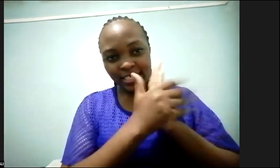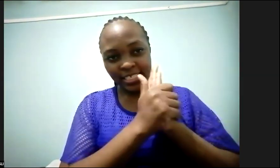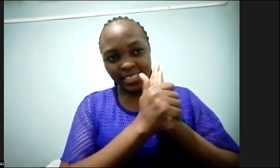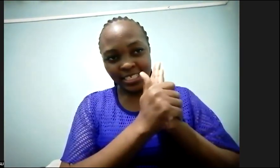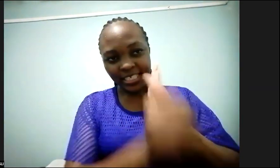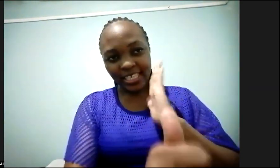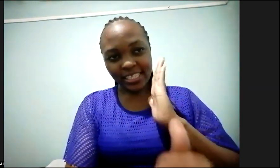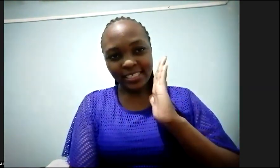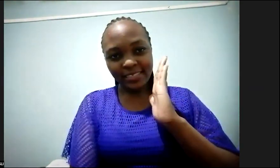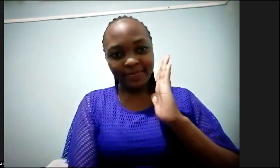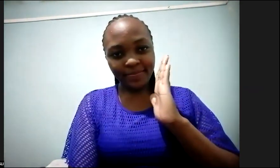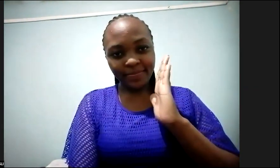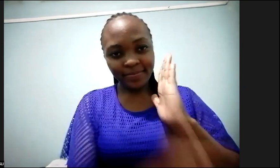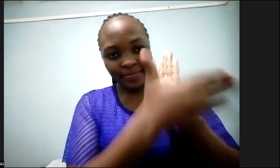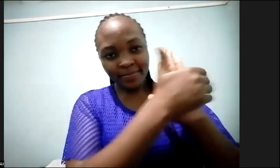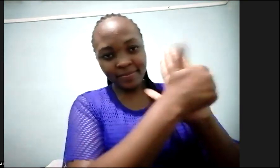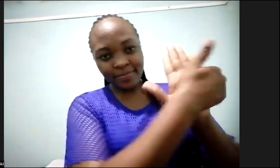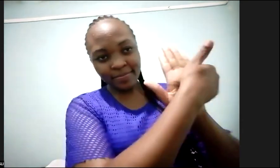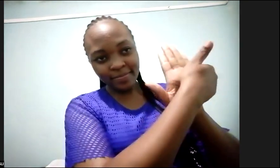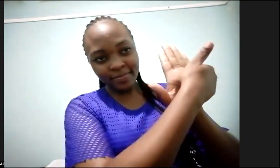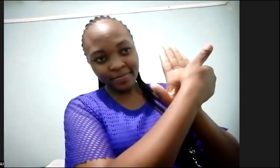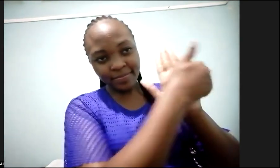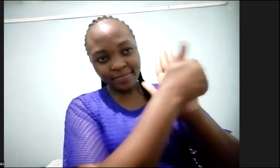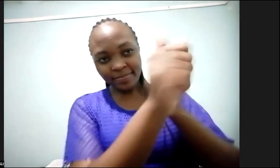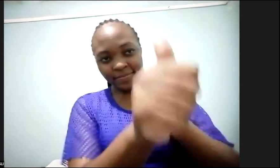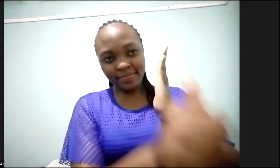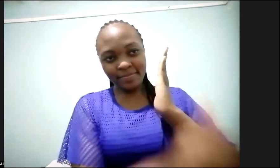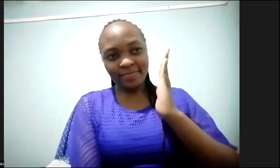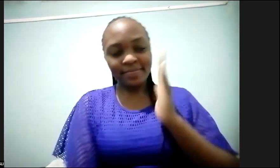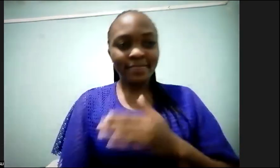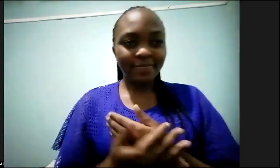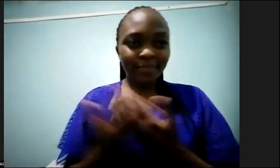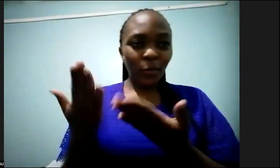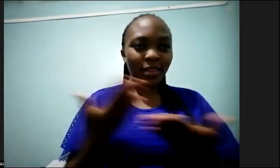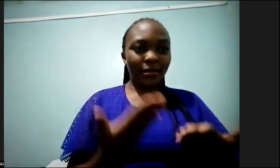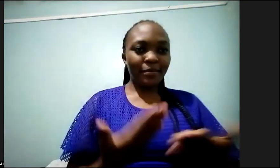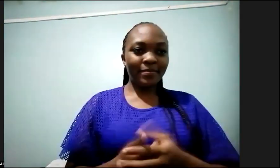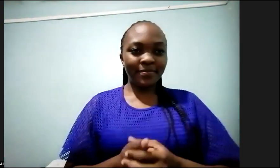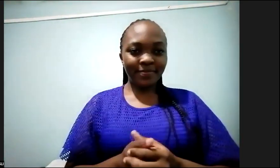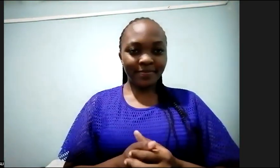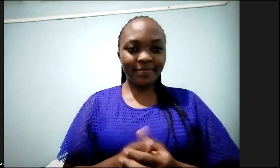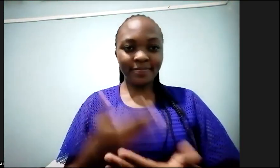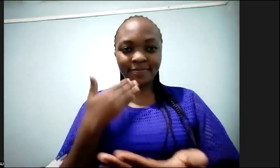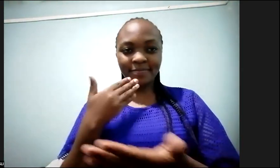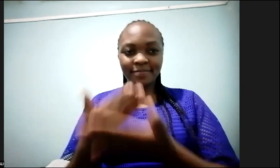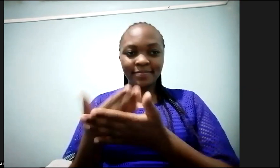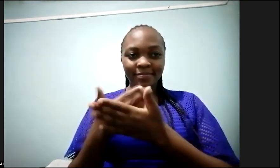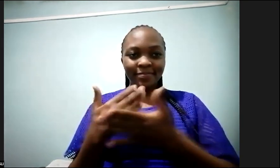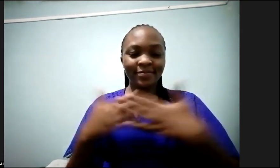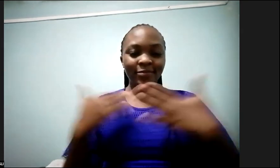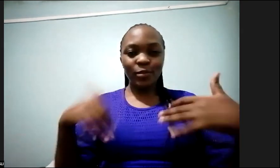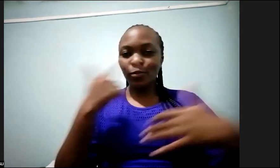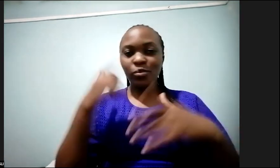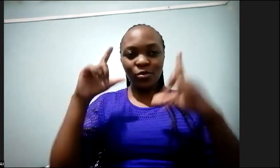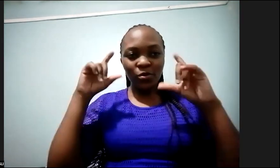skills. Skills. Thank you, Abigail, for that. Thank you for those who have turned their camera. I